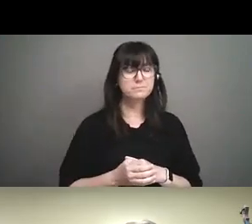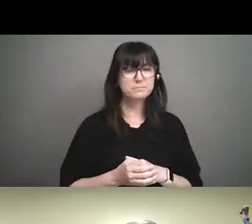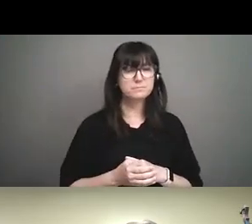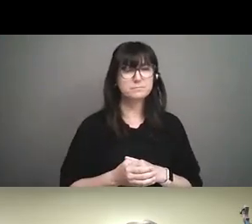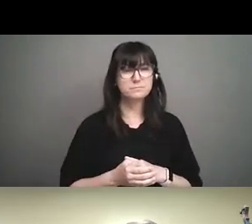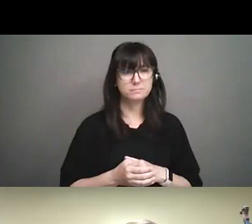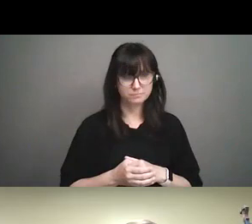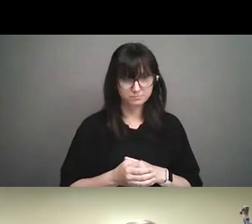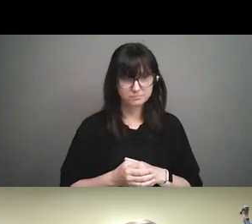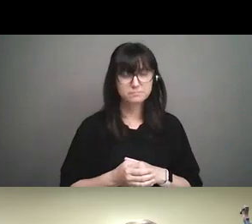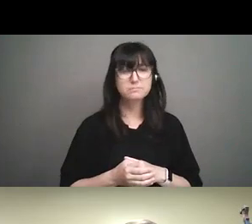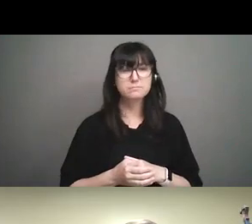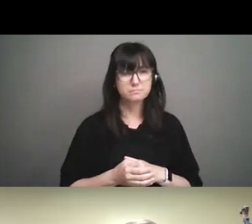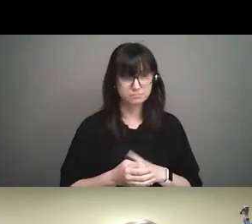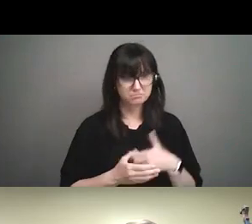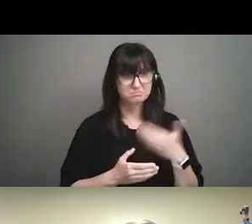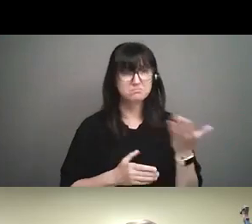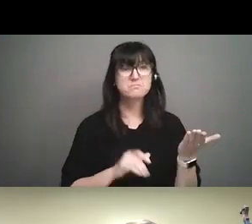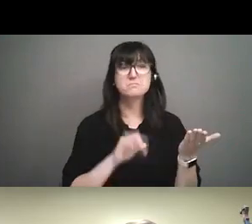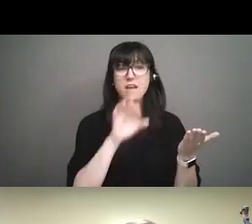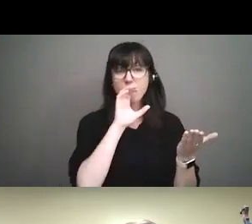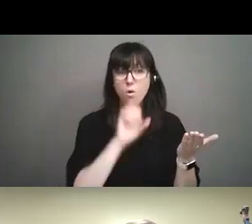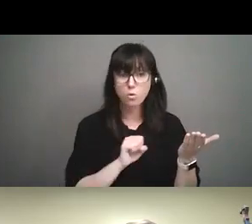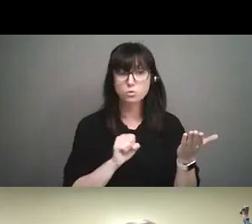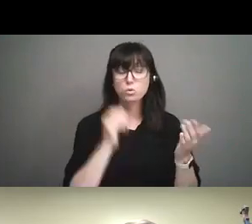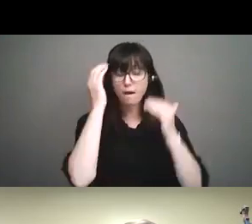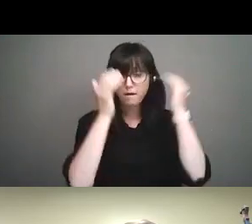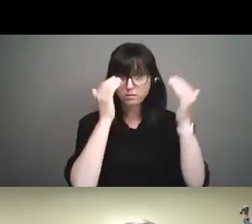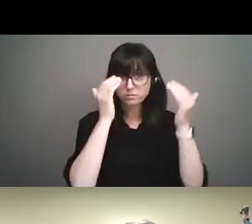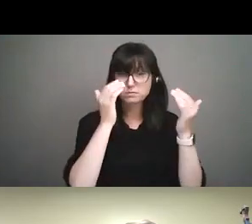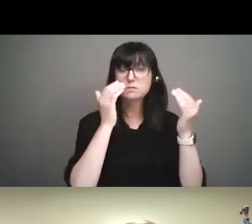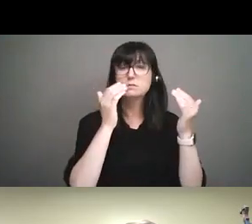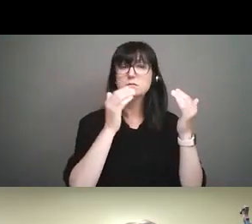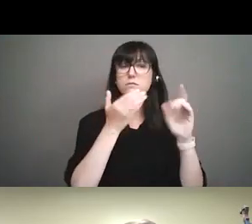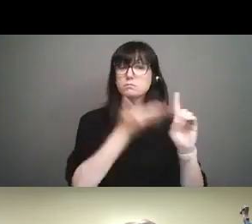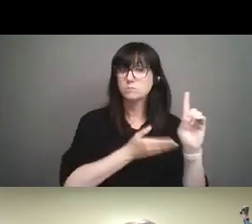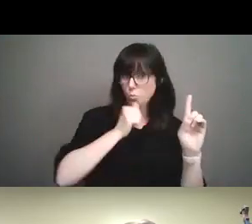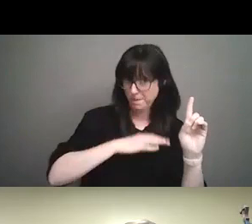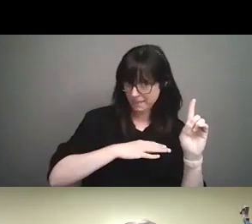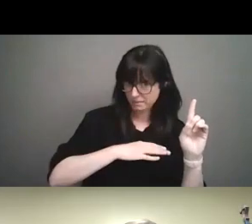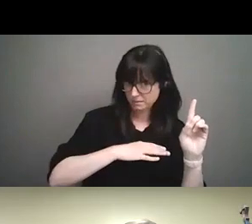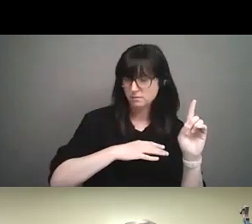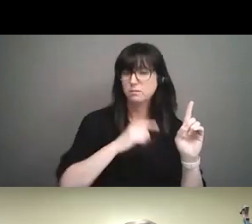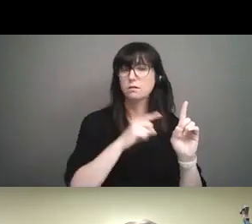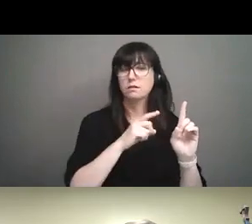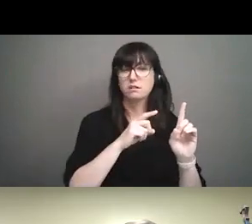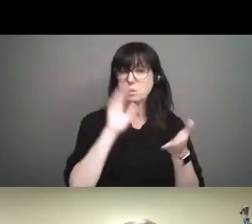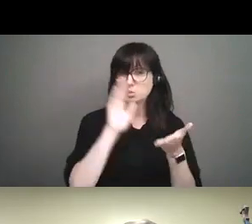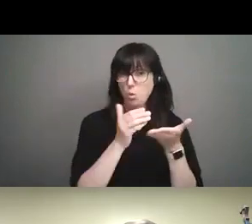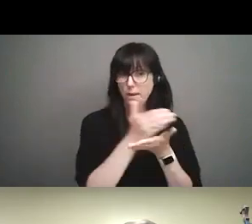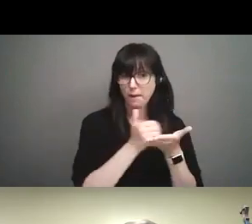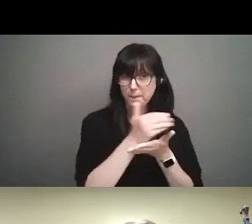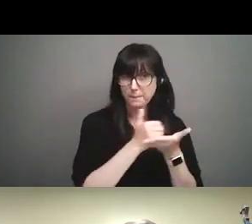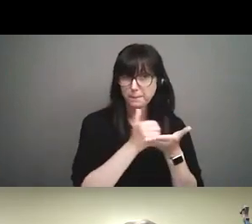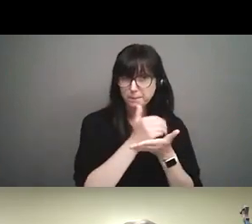Certainly, there's evidence that older adults with increasing age, particularly women, particularly those with low income, living